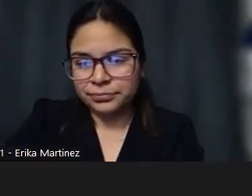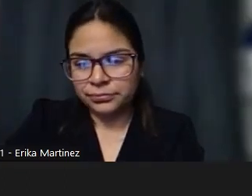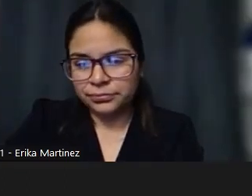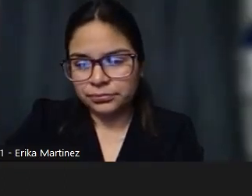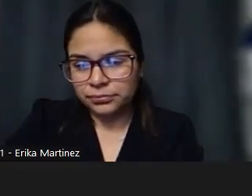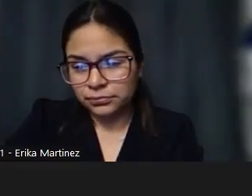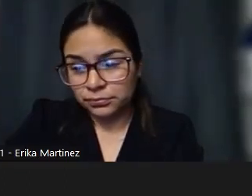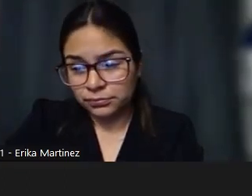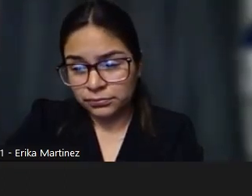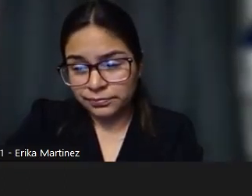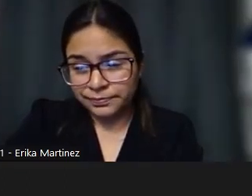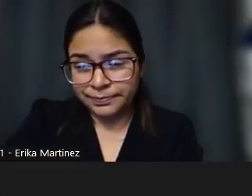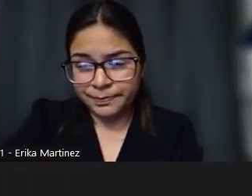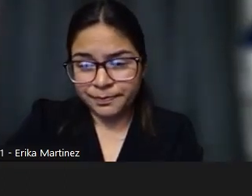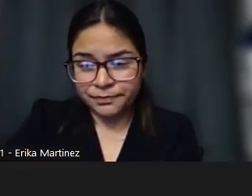Lisa. Hi, has a Lisa. question.